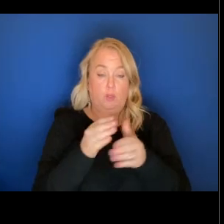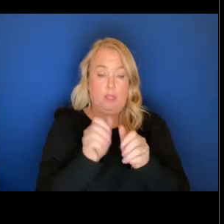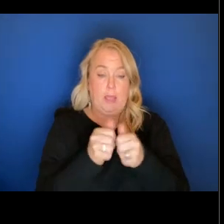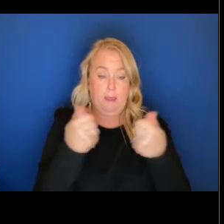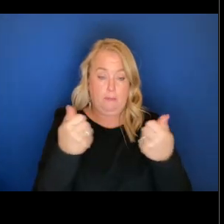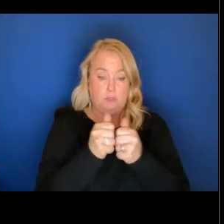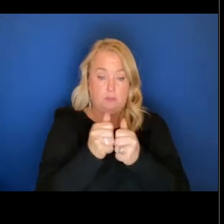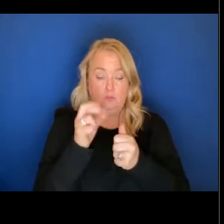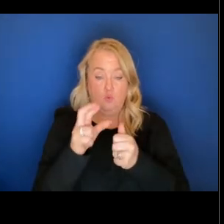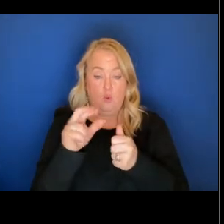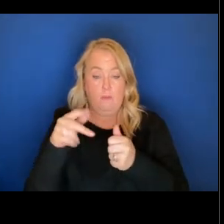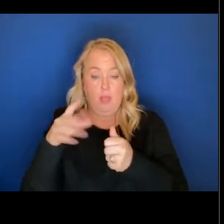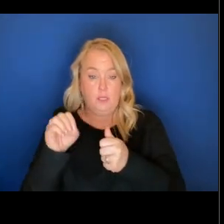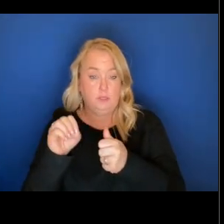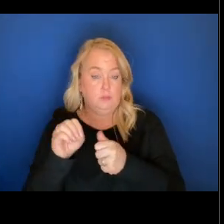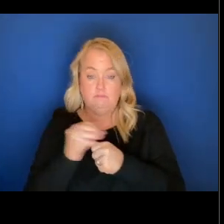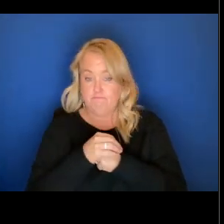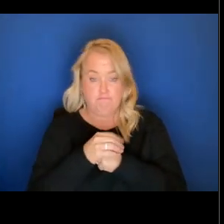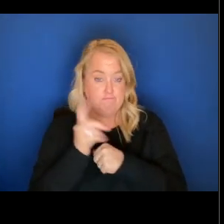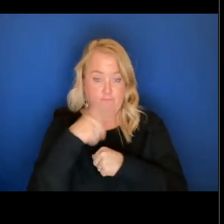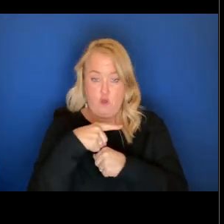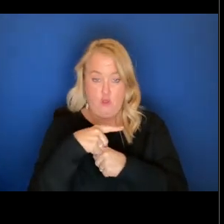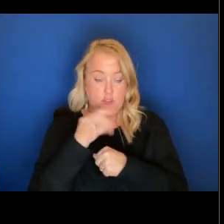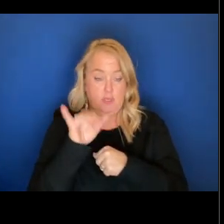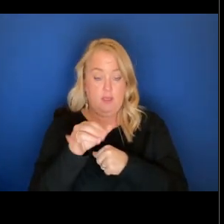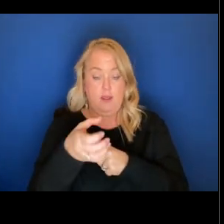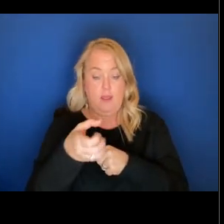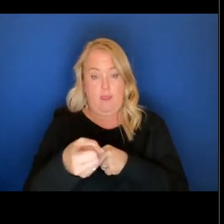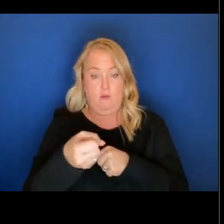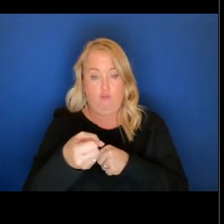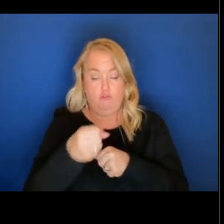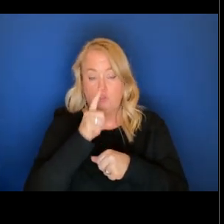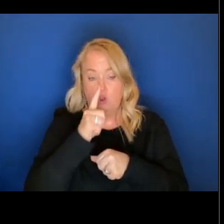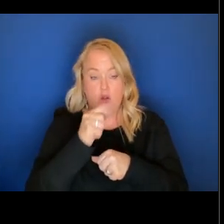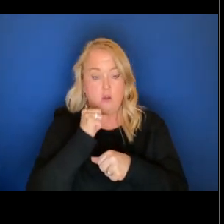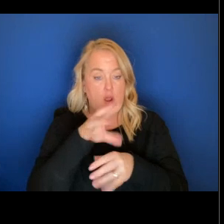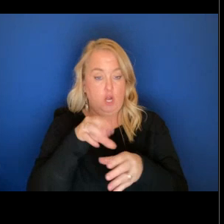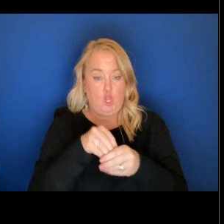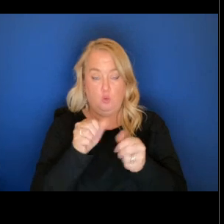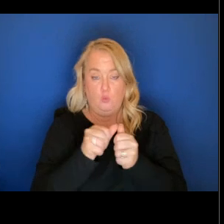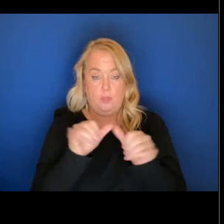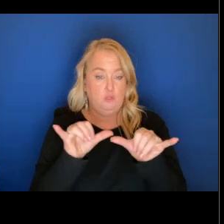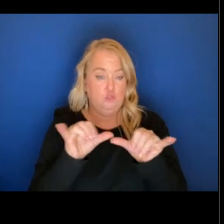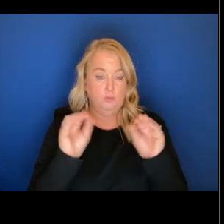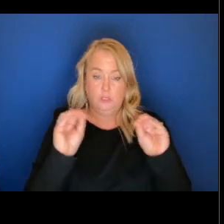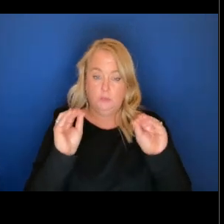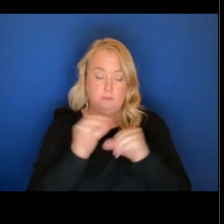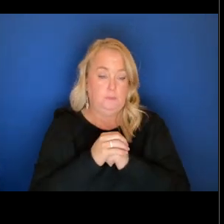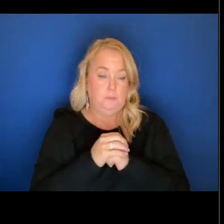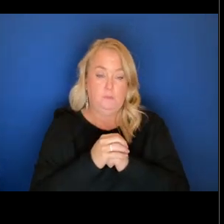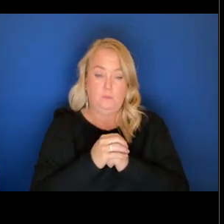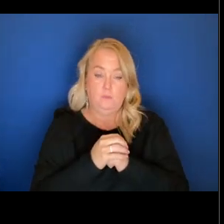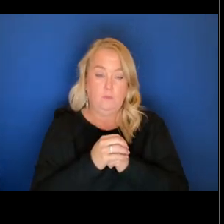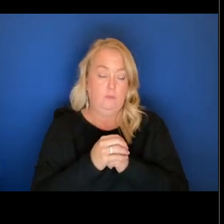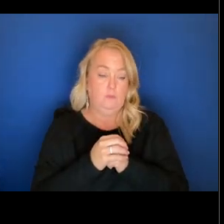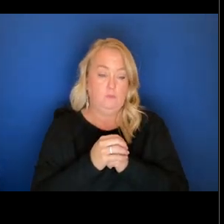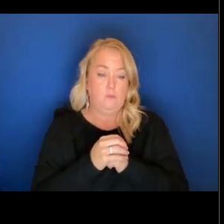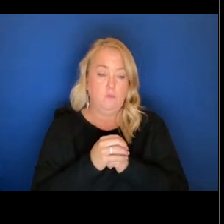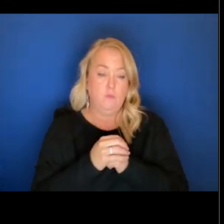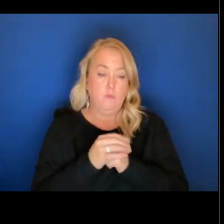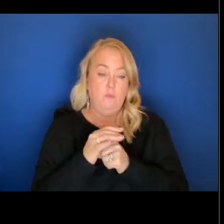that is false. Those handles are not included when measuring the minimum distance between opposing cabinets.